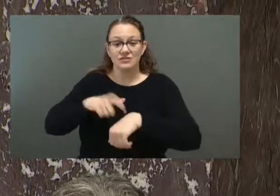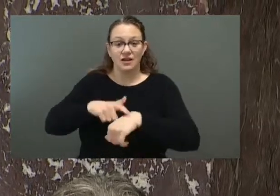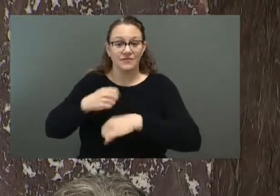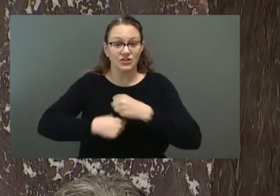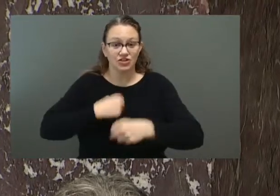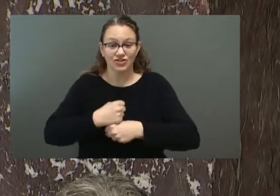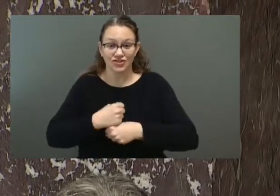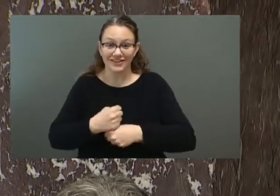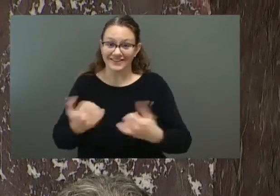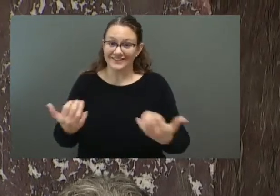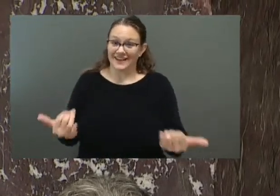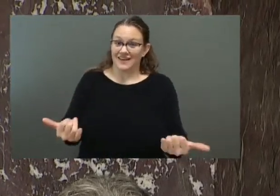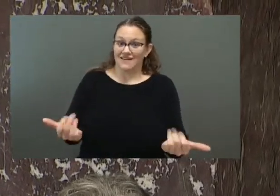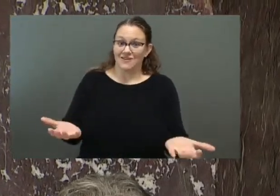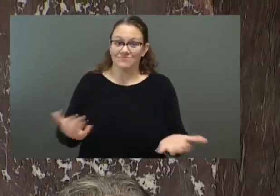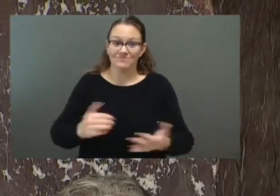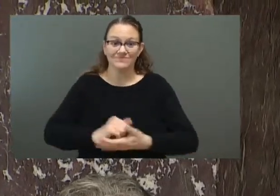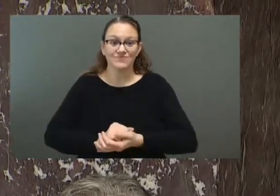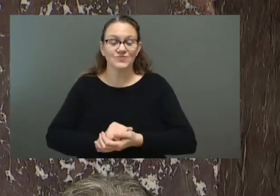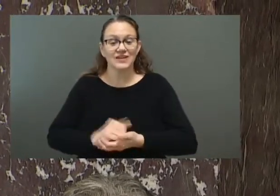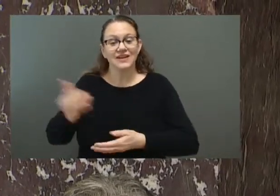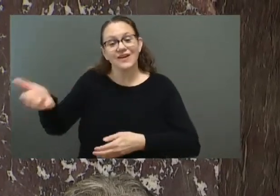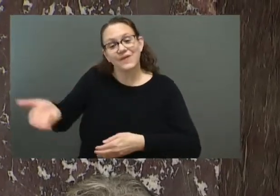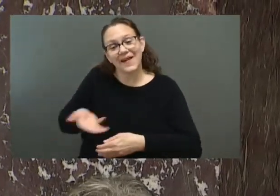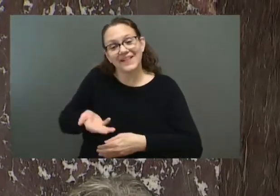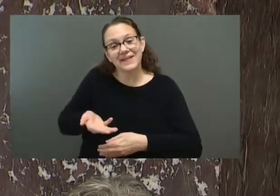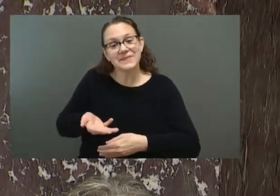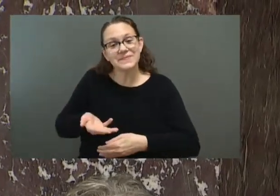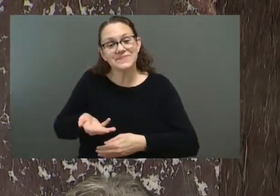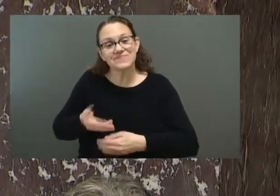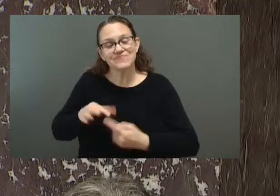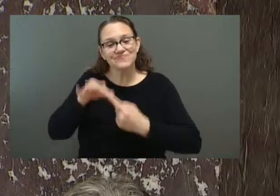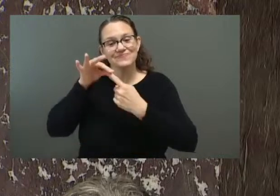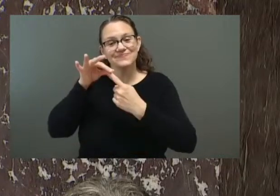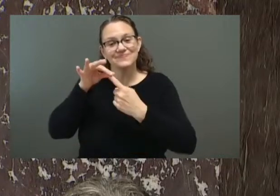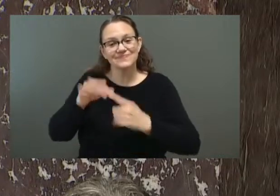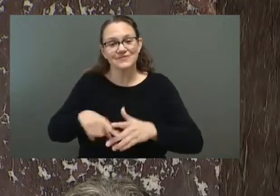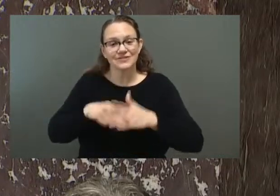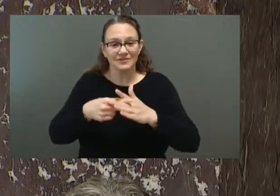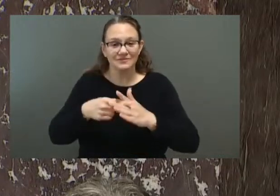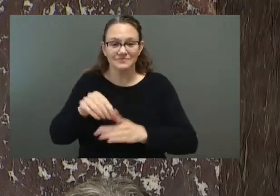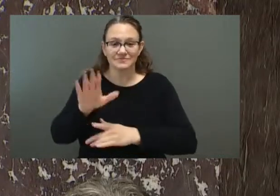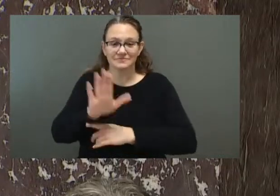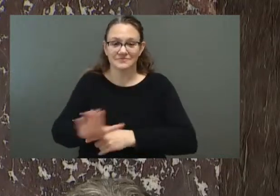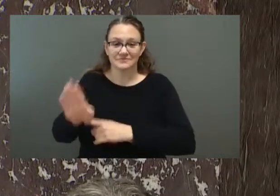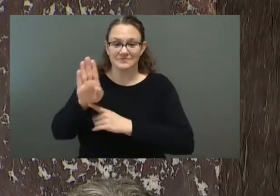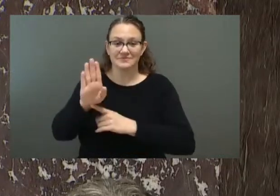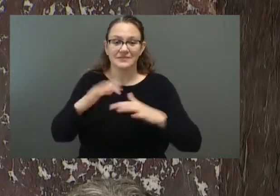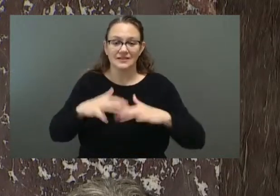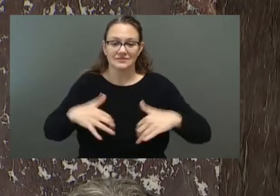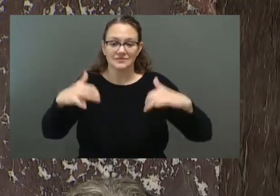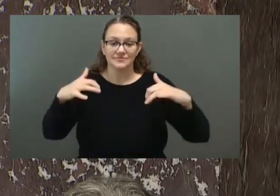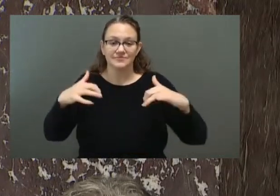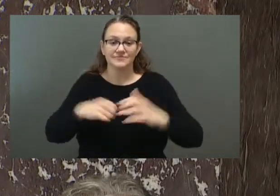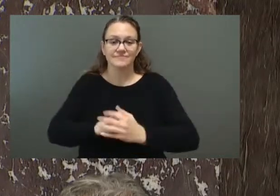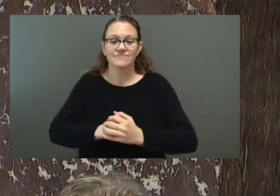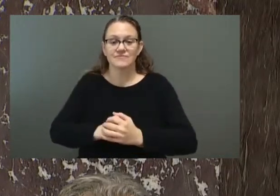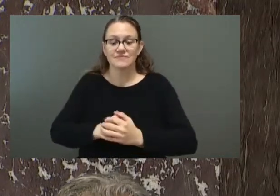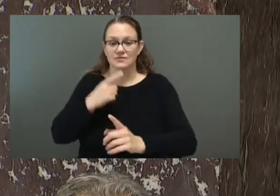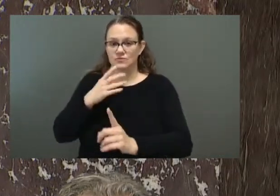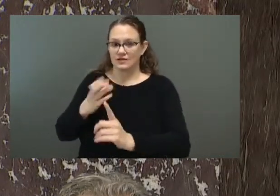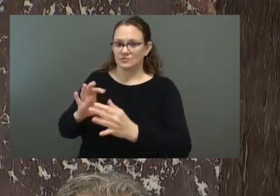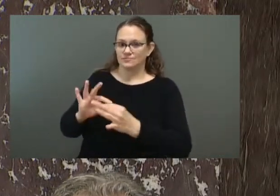very special to this House and across British Columbia. I said something because it is not a person, but